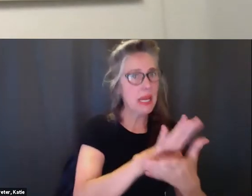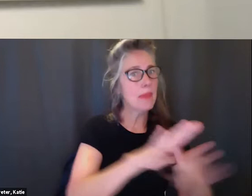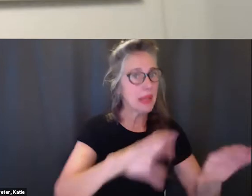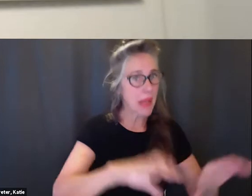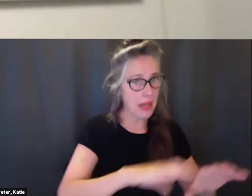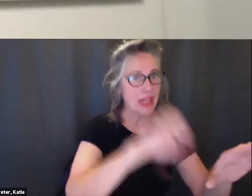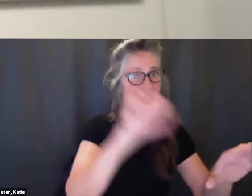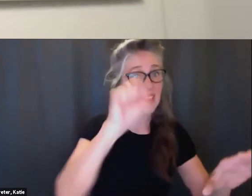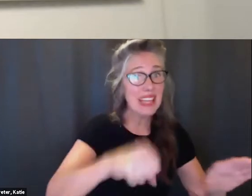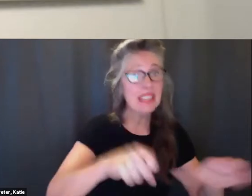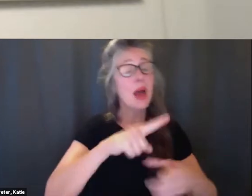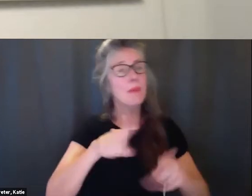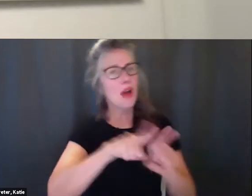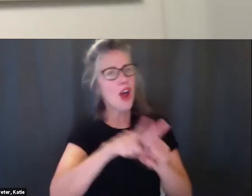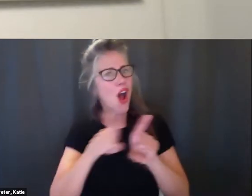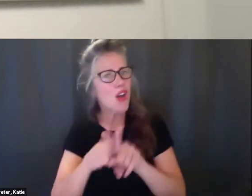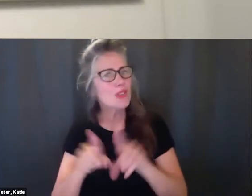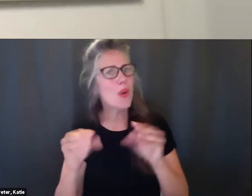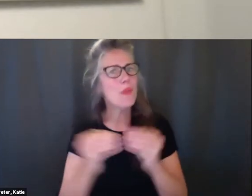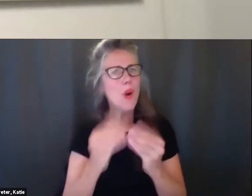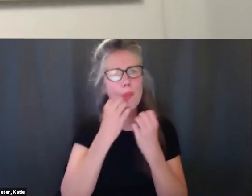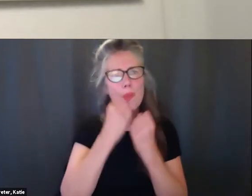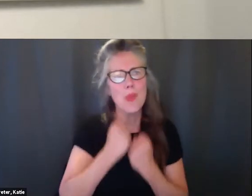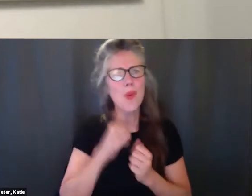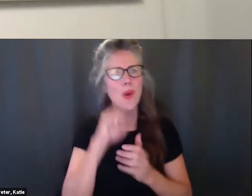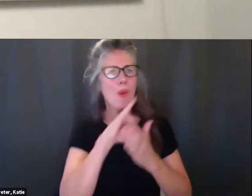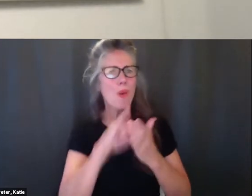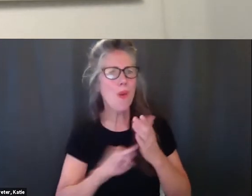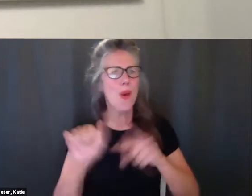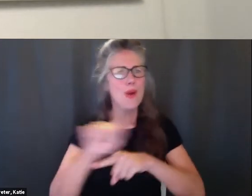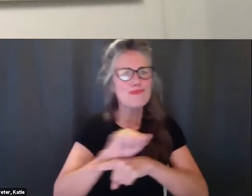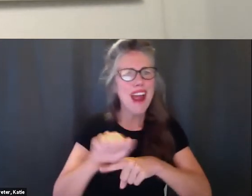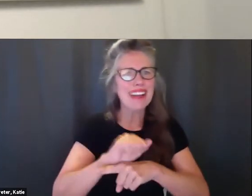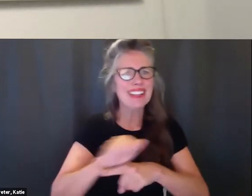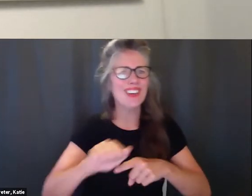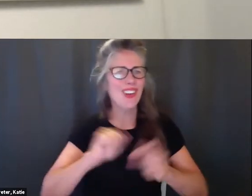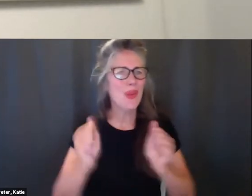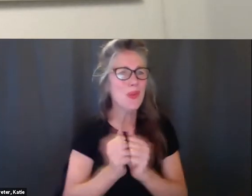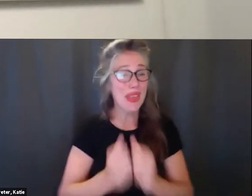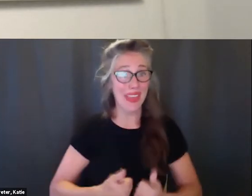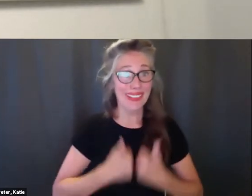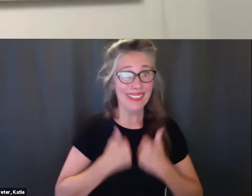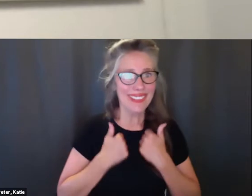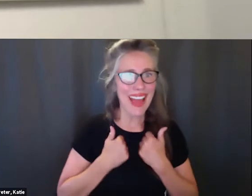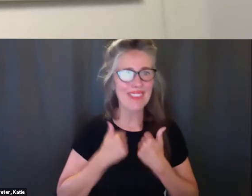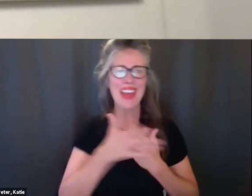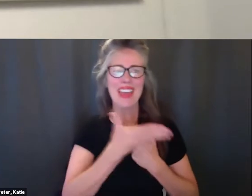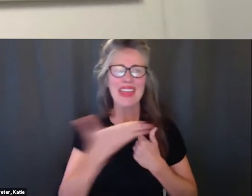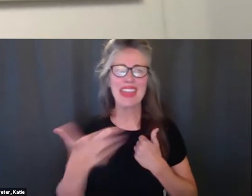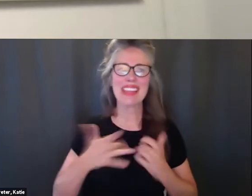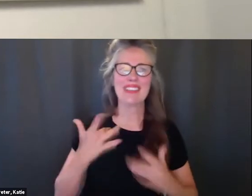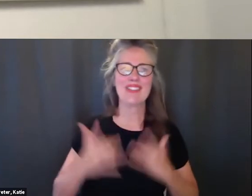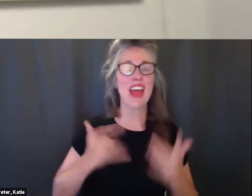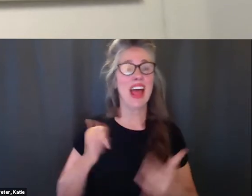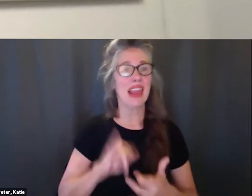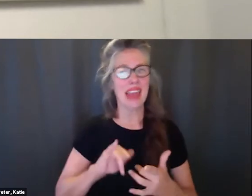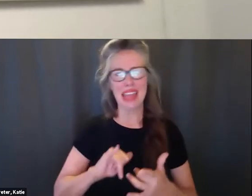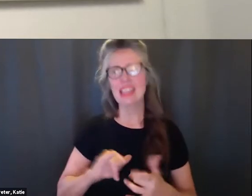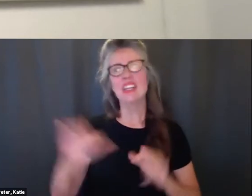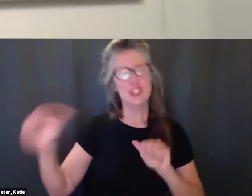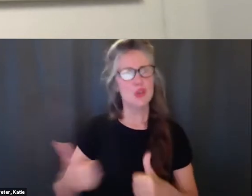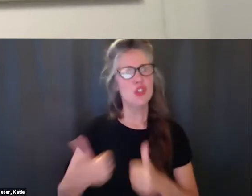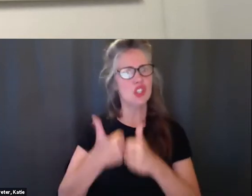and practical, and just things that they would be excited about. So things such as a STEAM challenge,